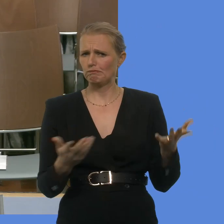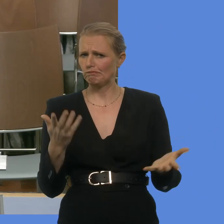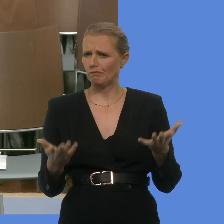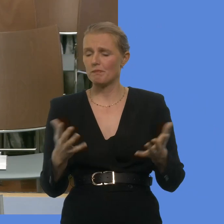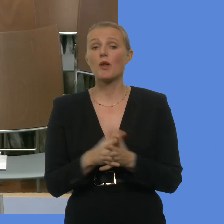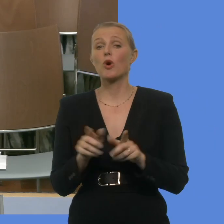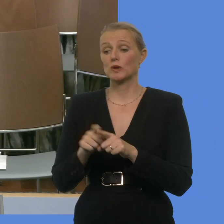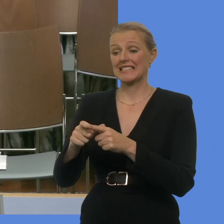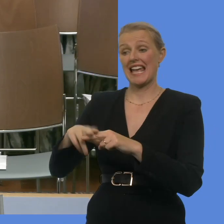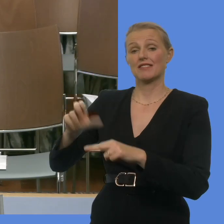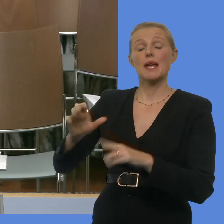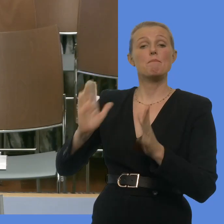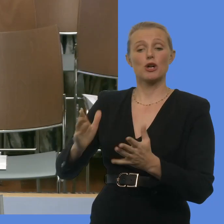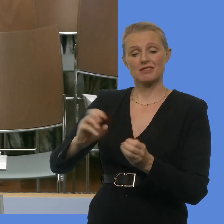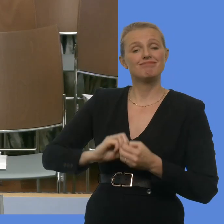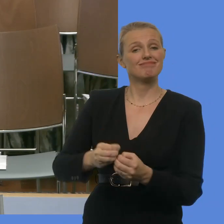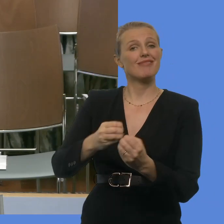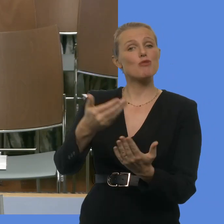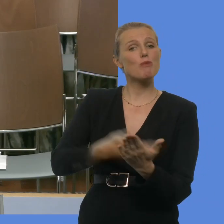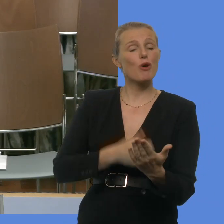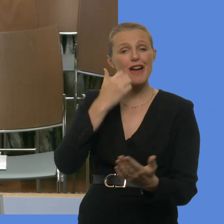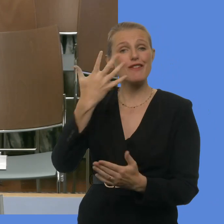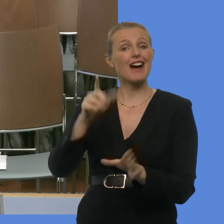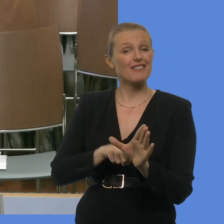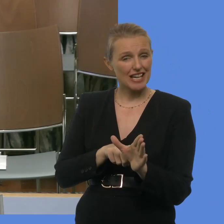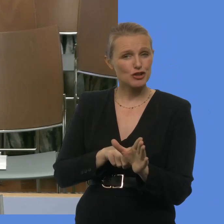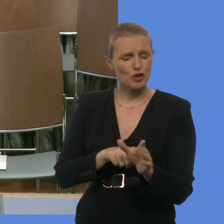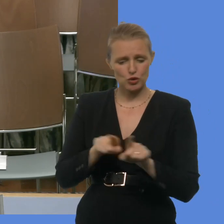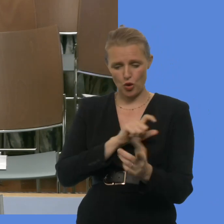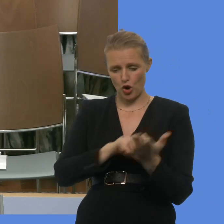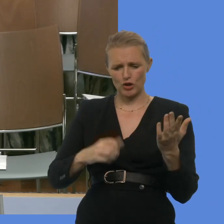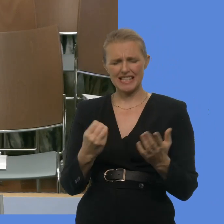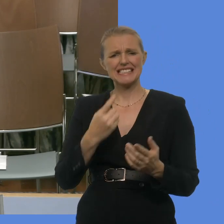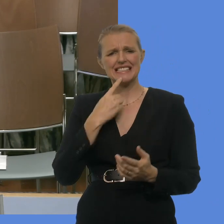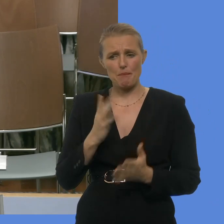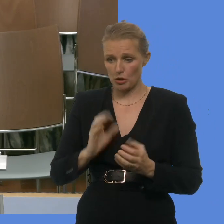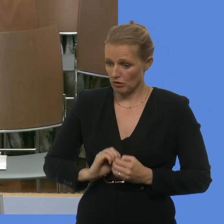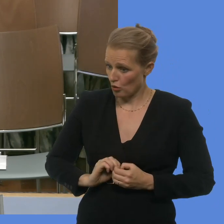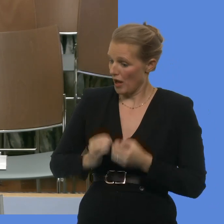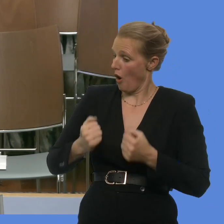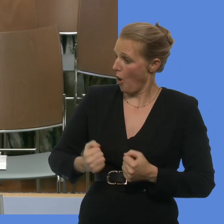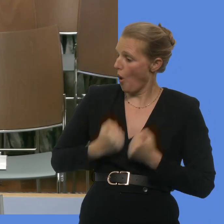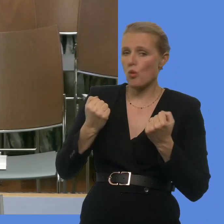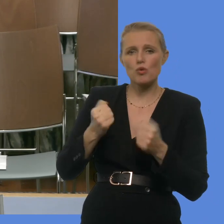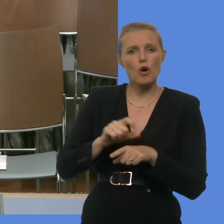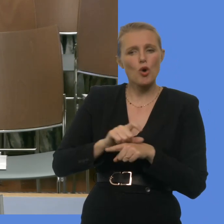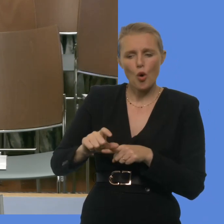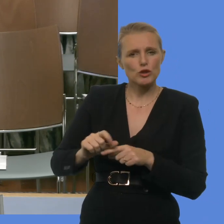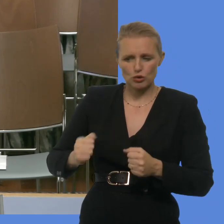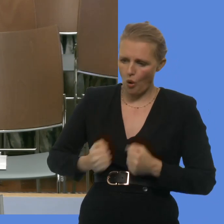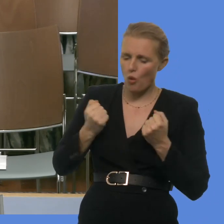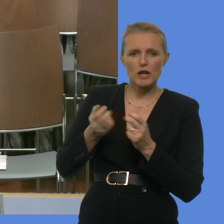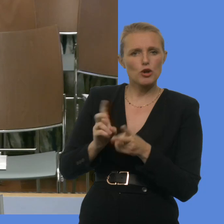Communities to publish a report every 5 years, and Clause 10 provides for accreditation of BSL and ISL teachers and